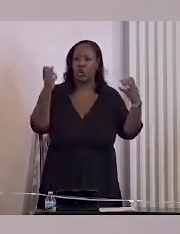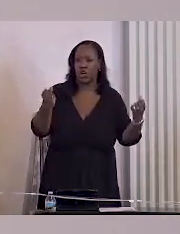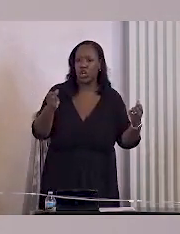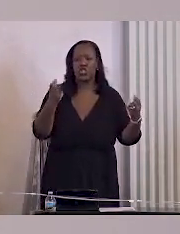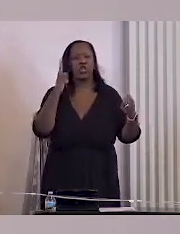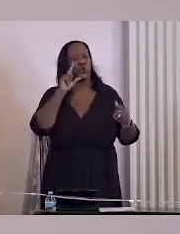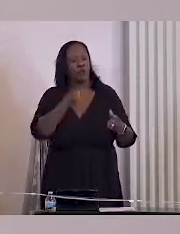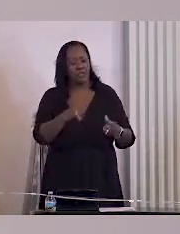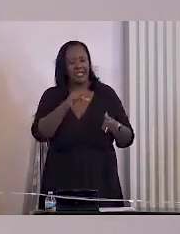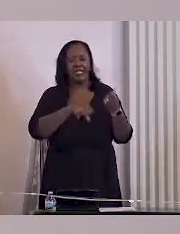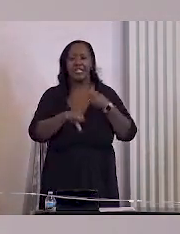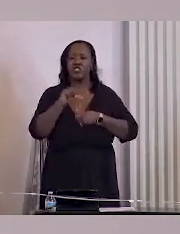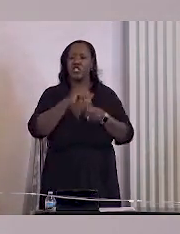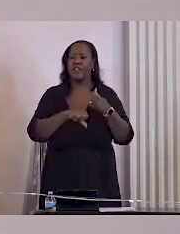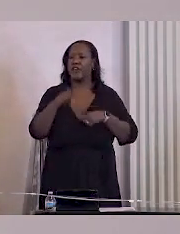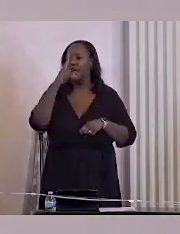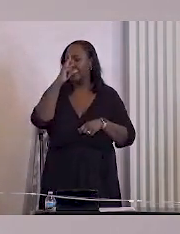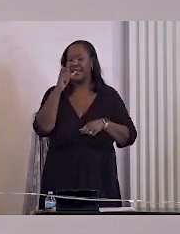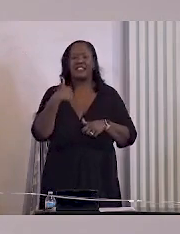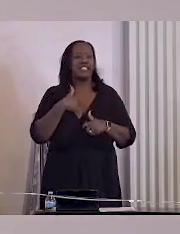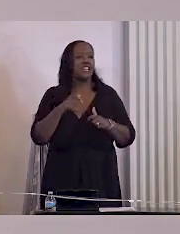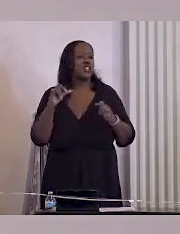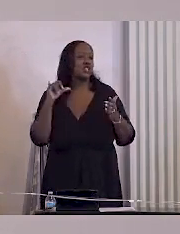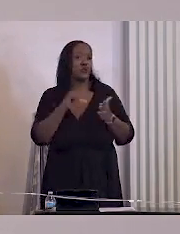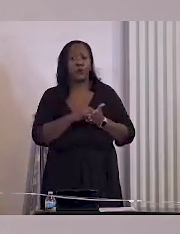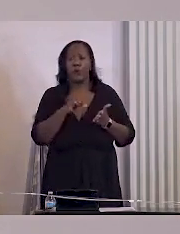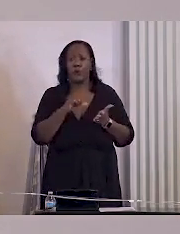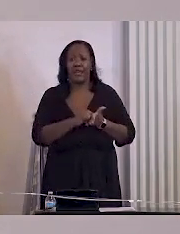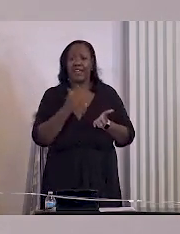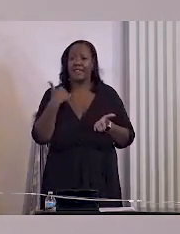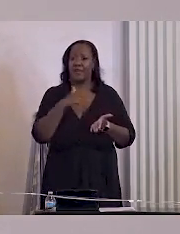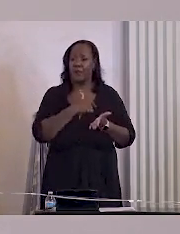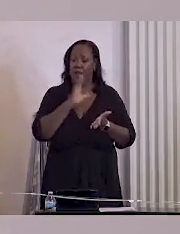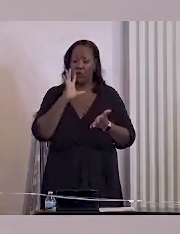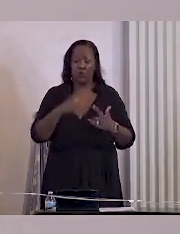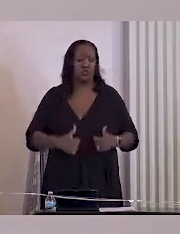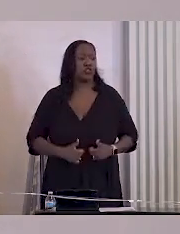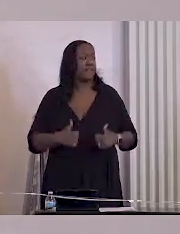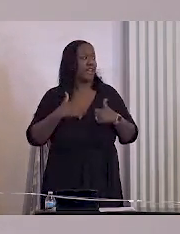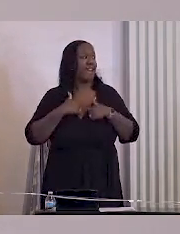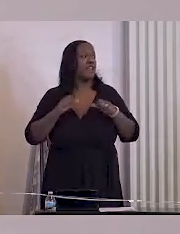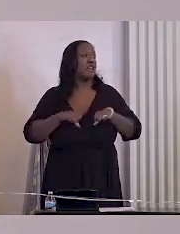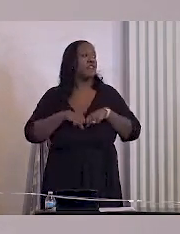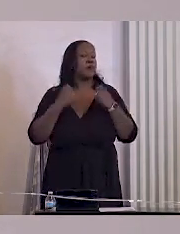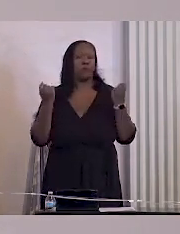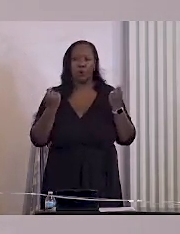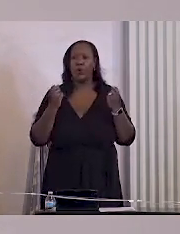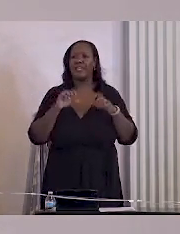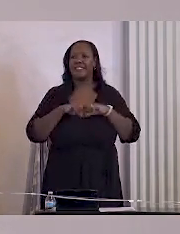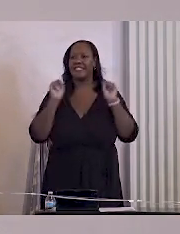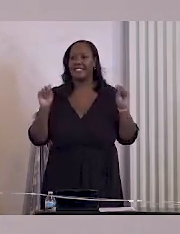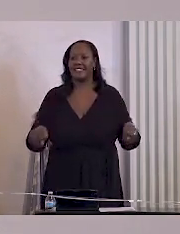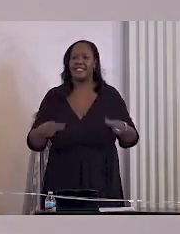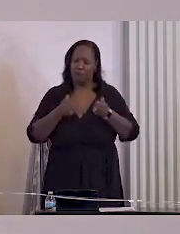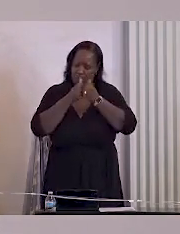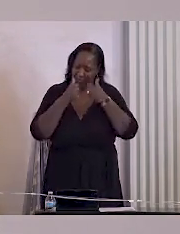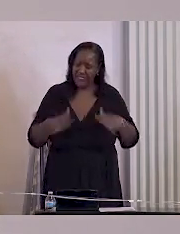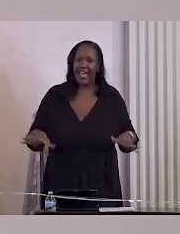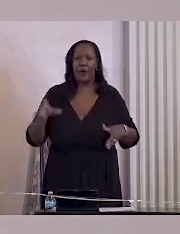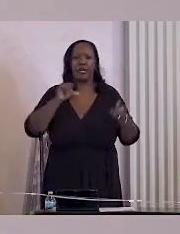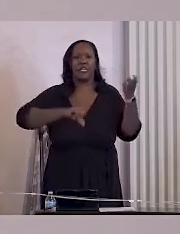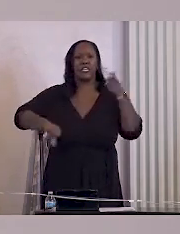We need one another because there is no way that any of us survive this broken system without each other.